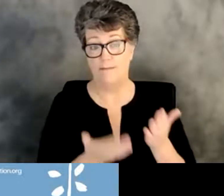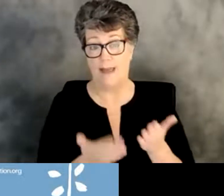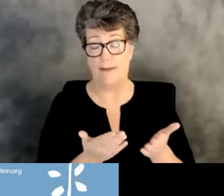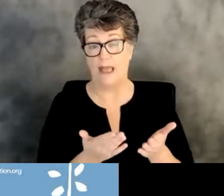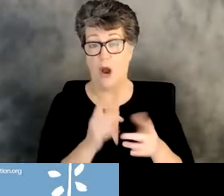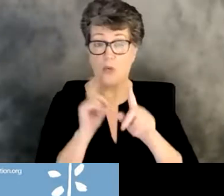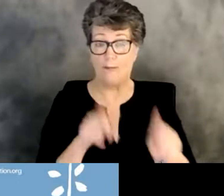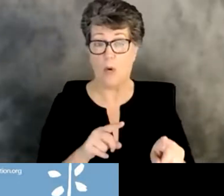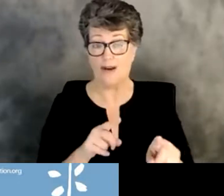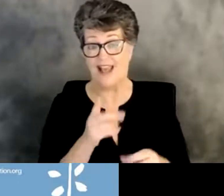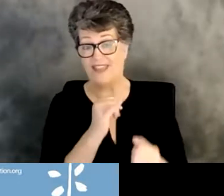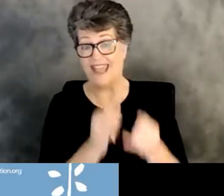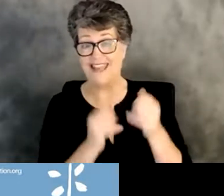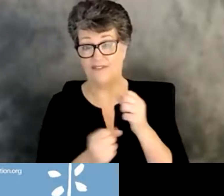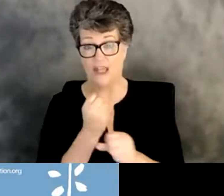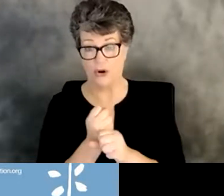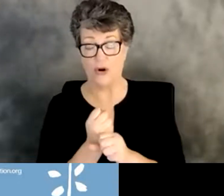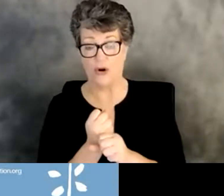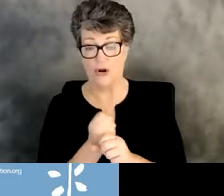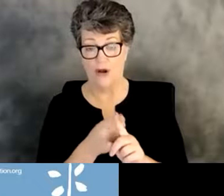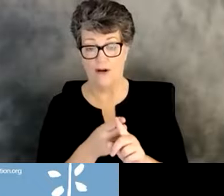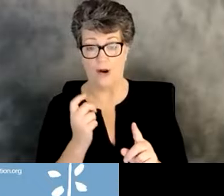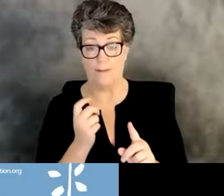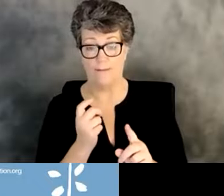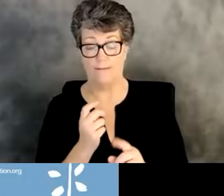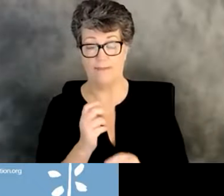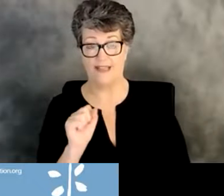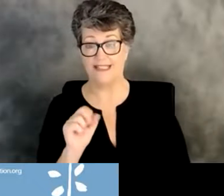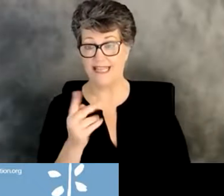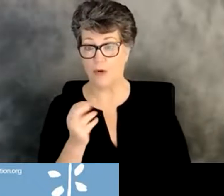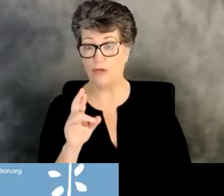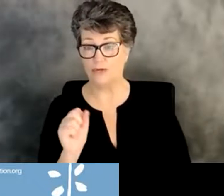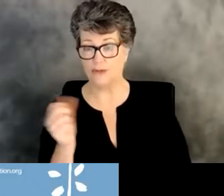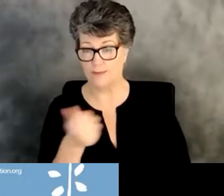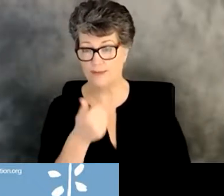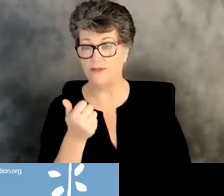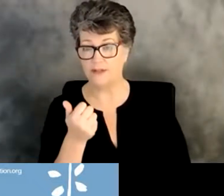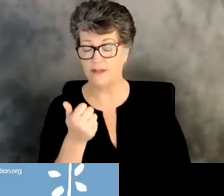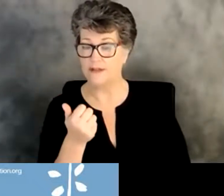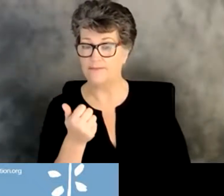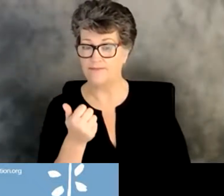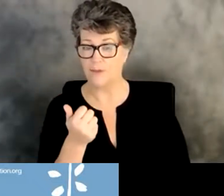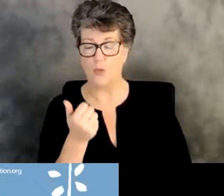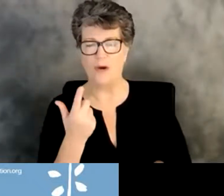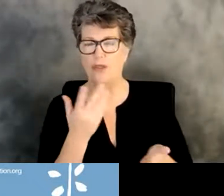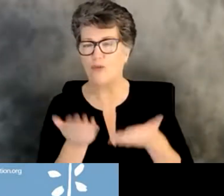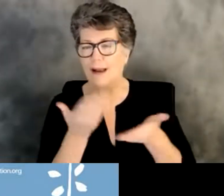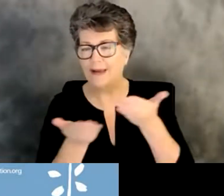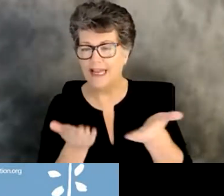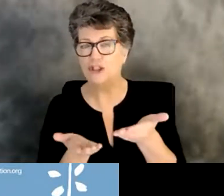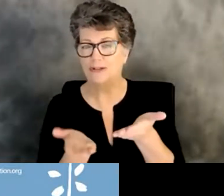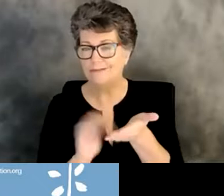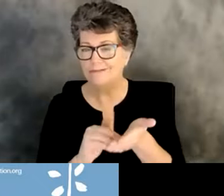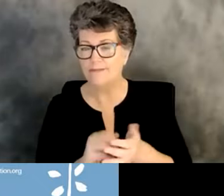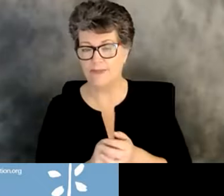report out at the end of the year from the stakeholders themselves, with recommendations, especially